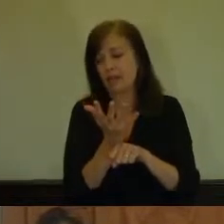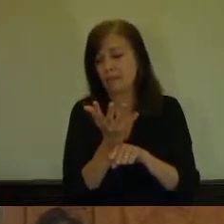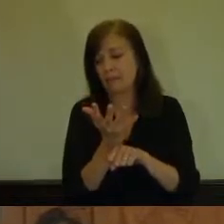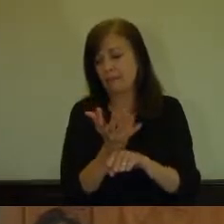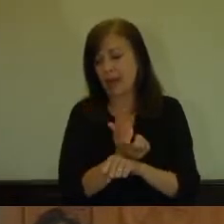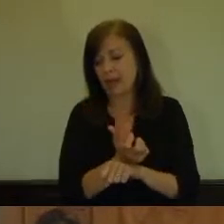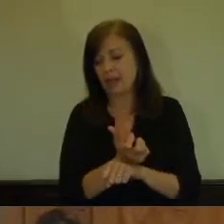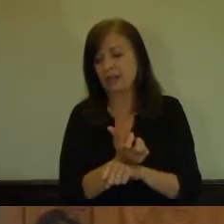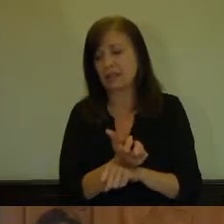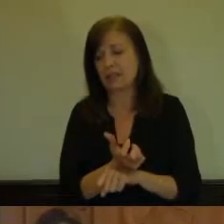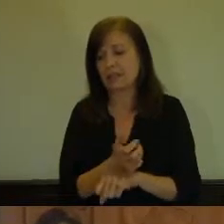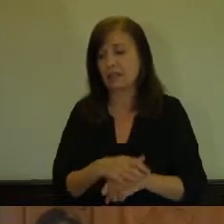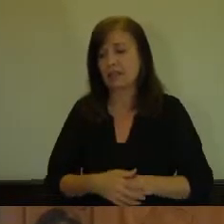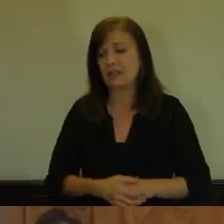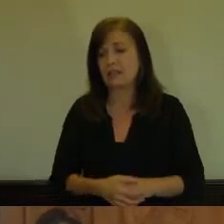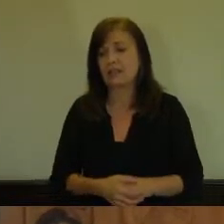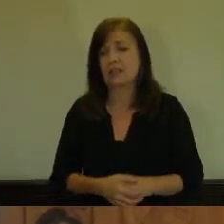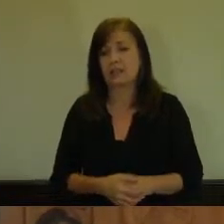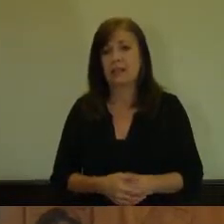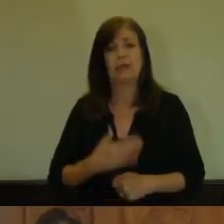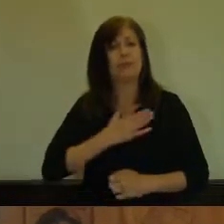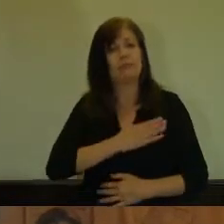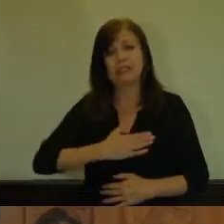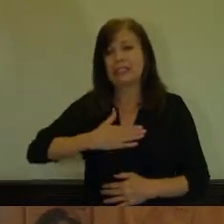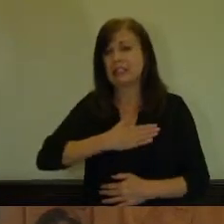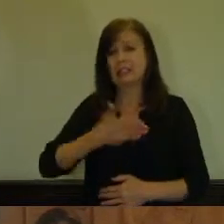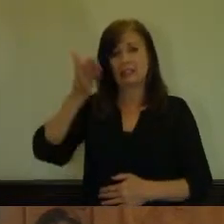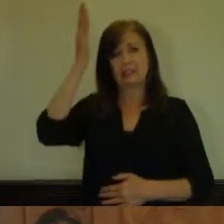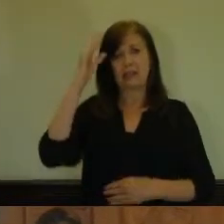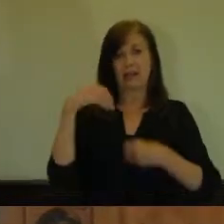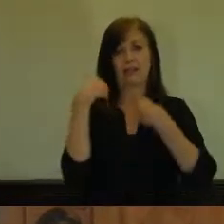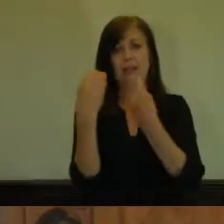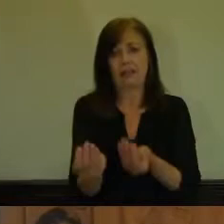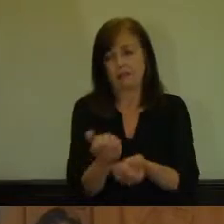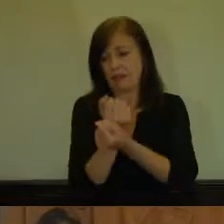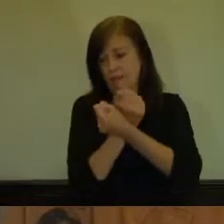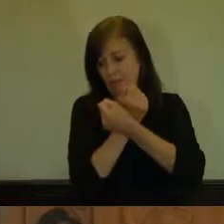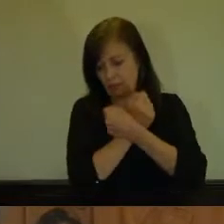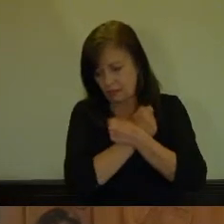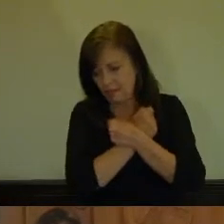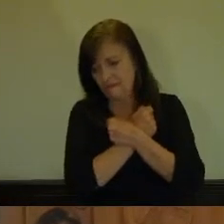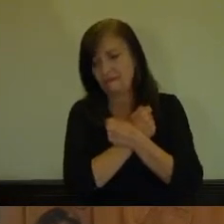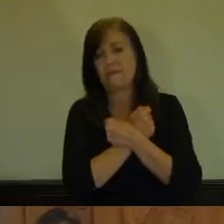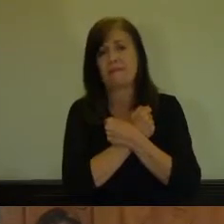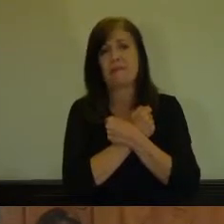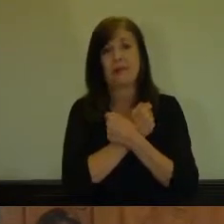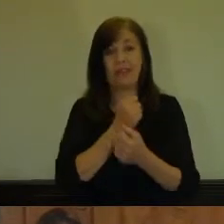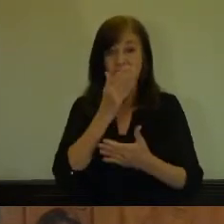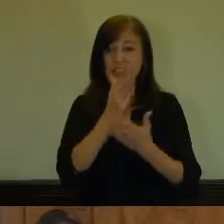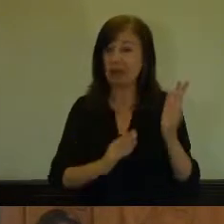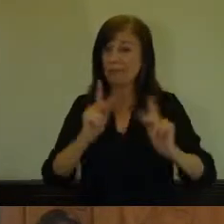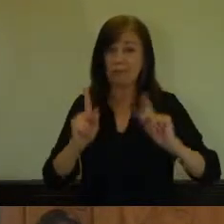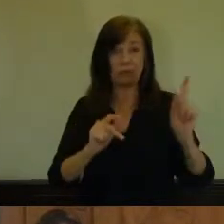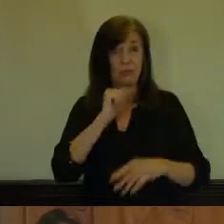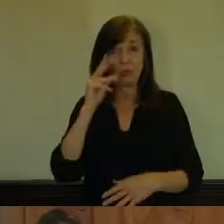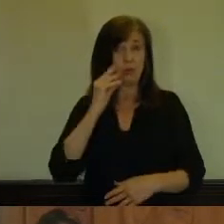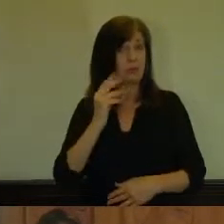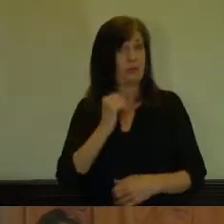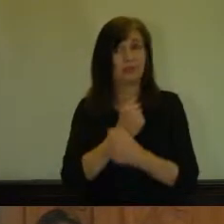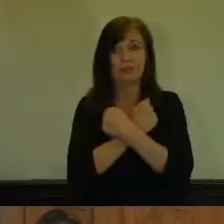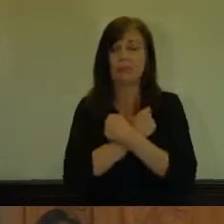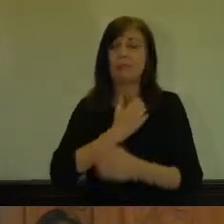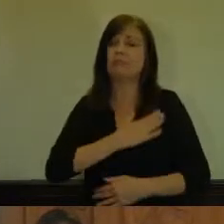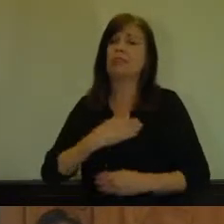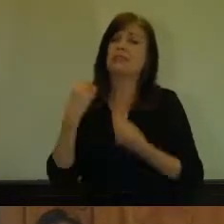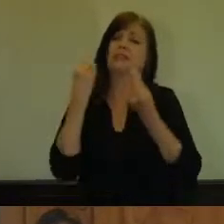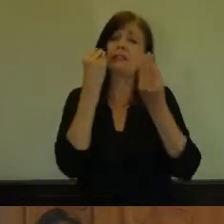someday it's giving love that some may never know to